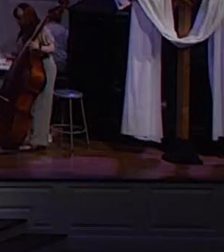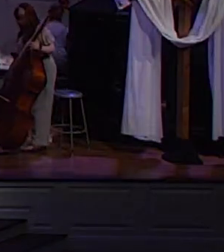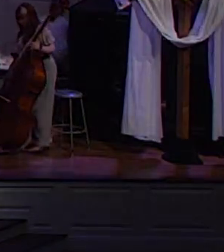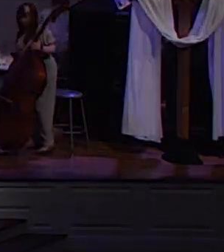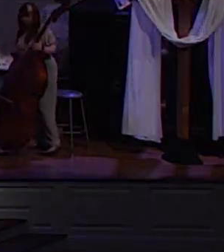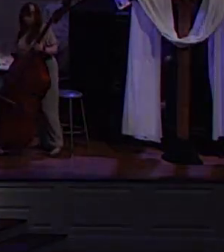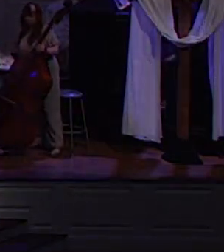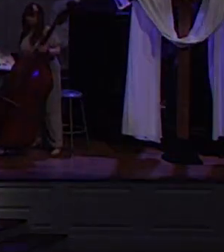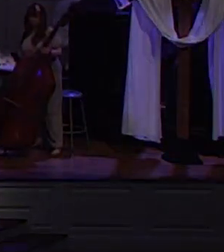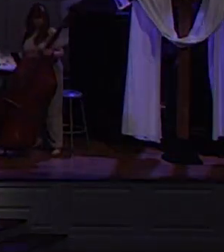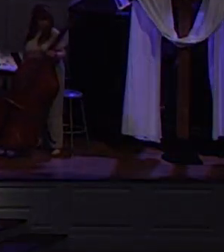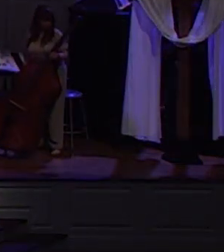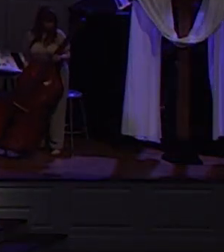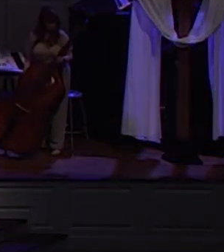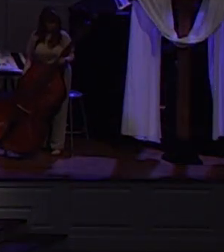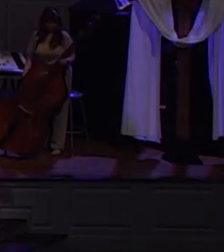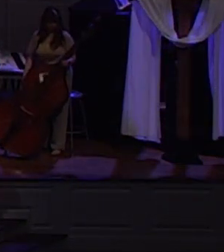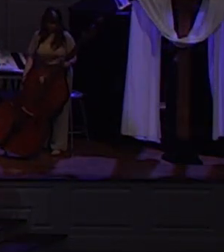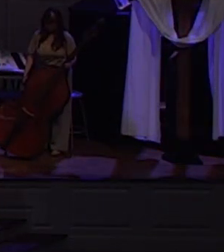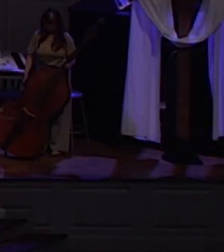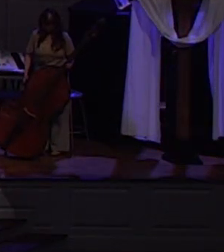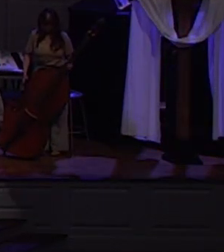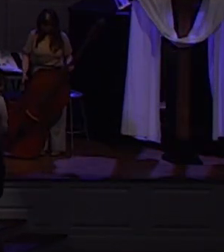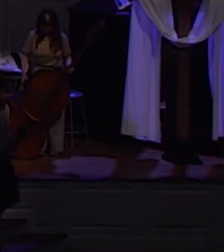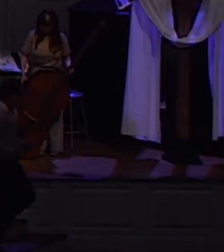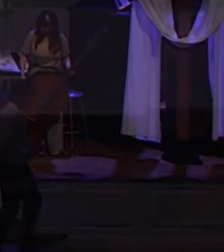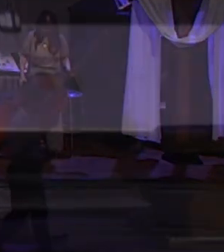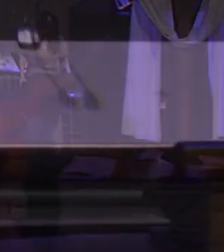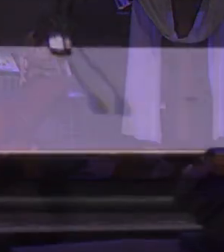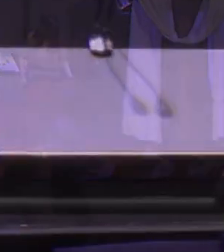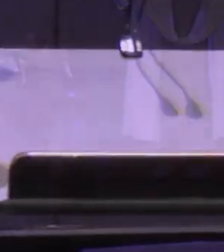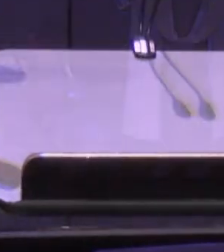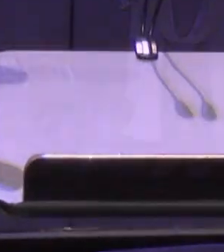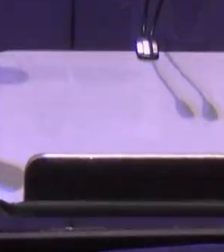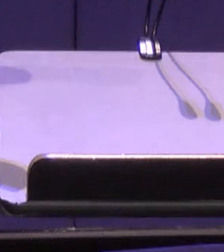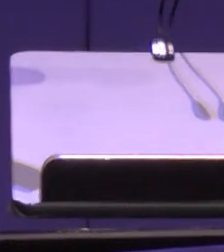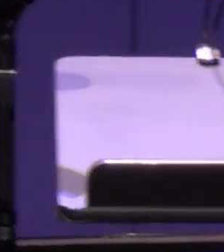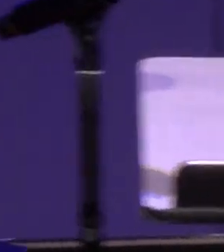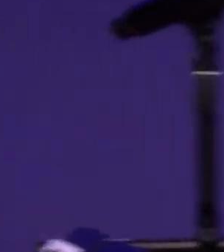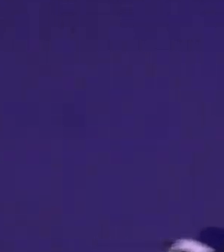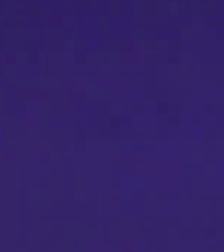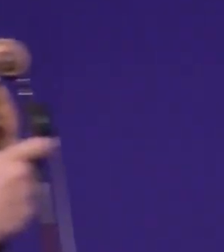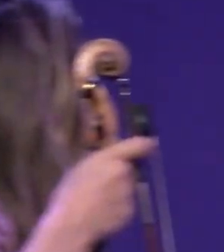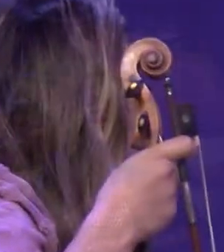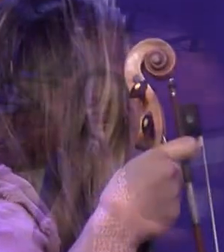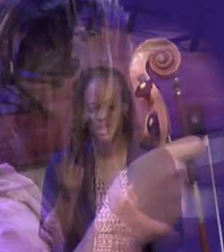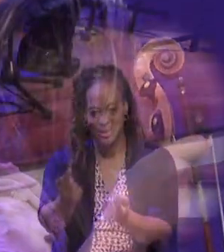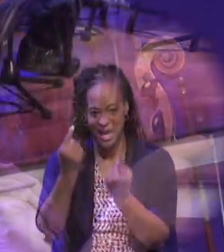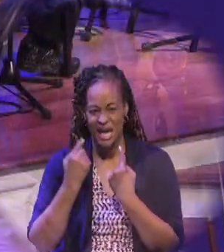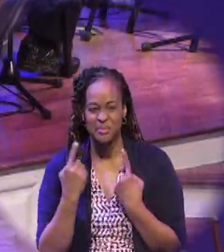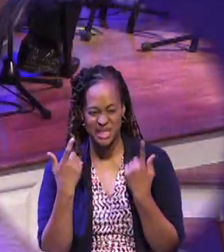Amen, amen, and amen. Turn to your neighbor and ask them, are you glad you came today?